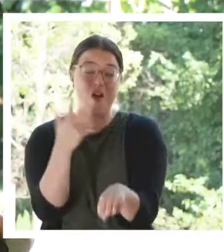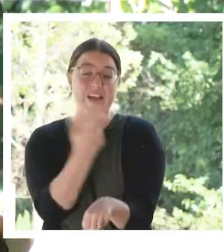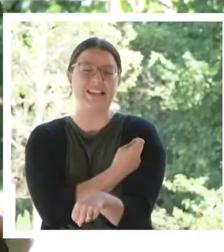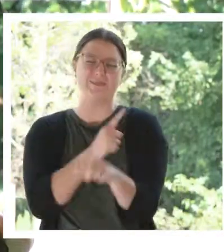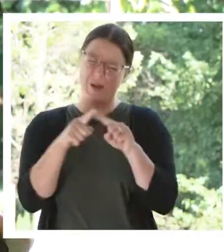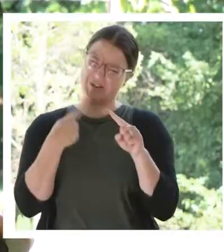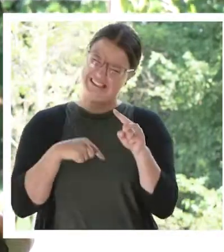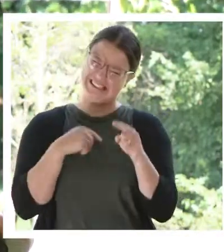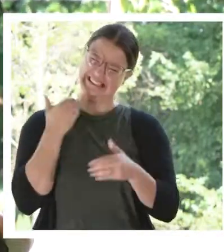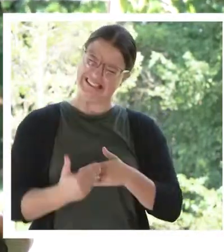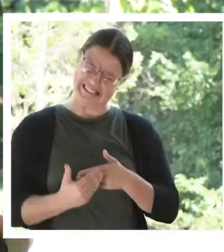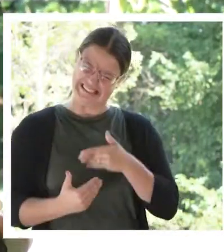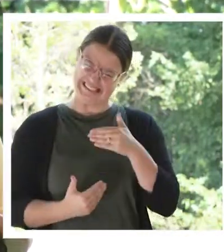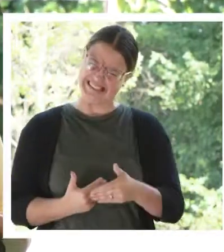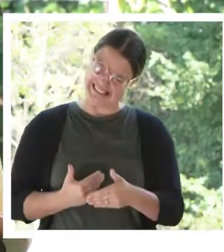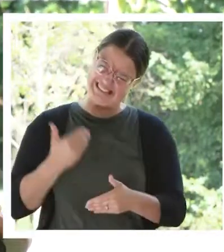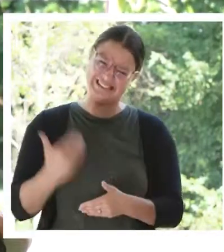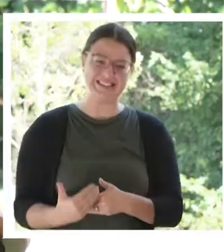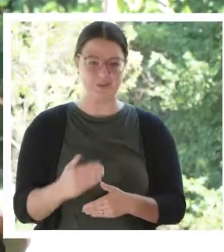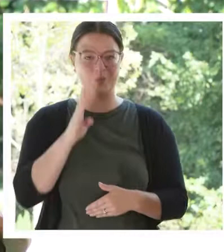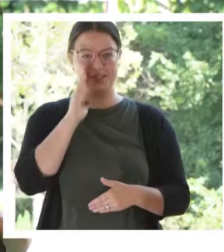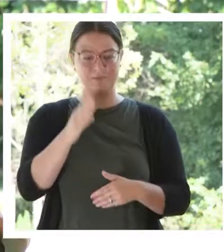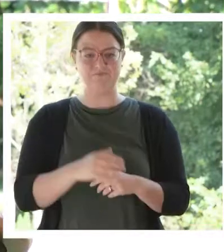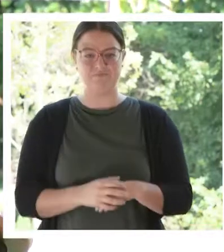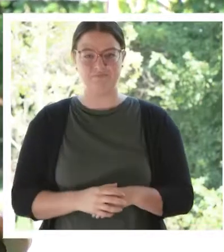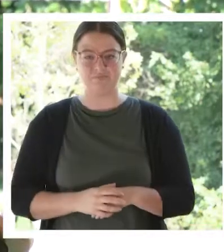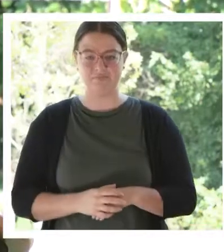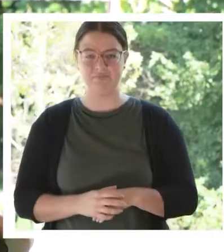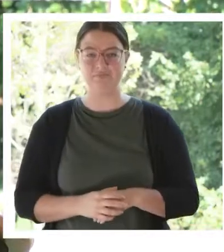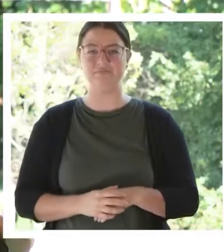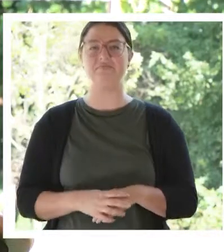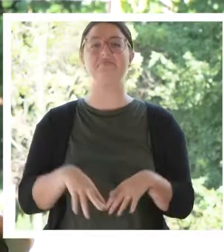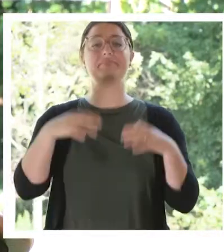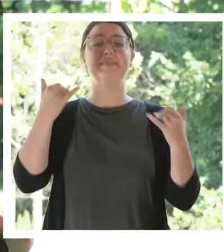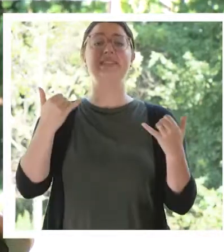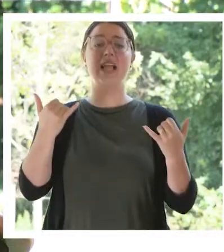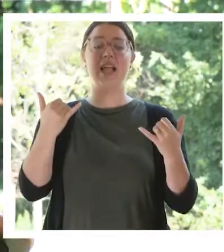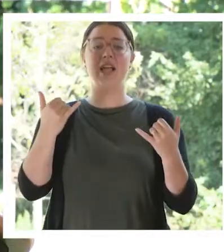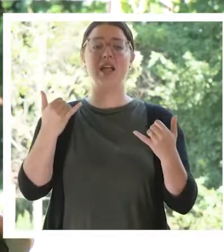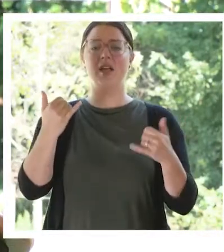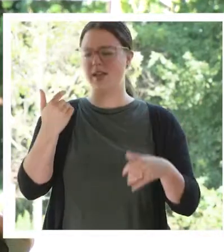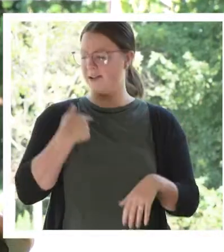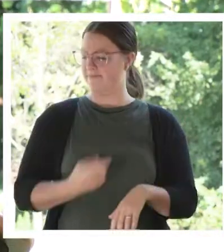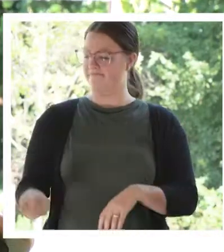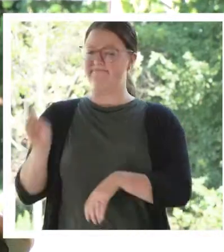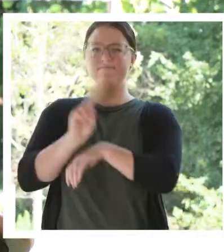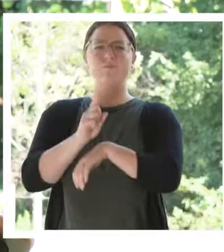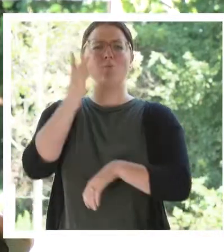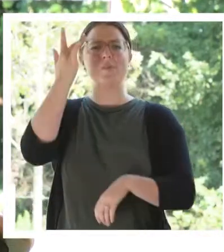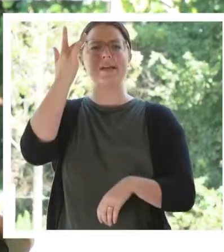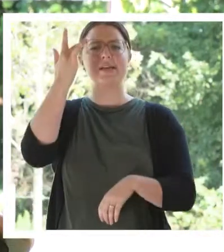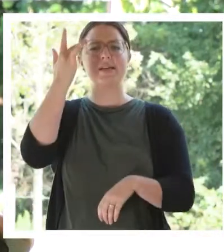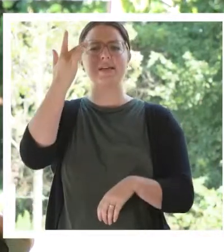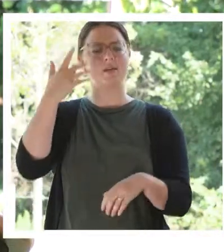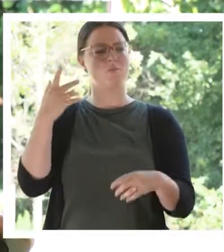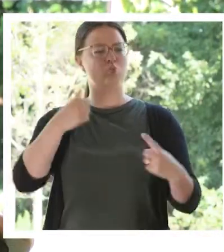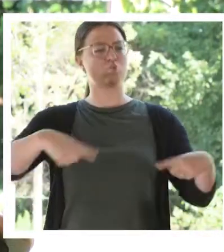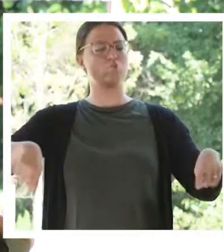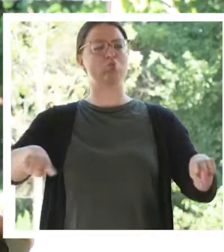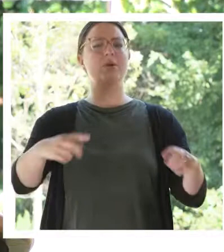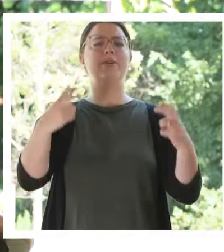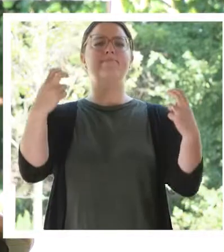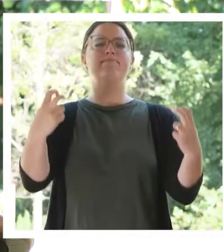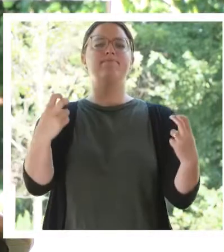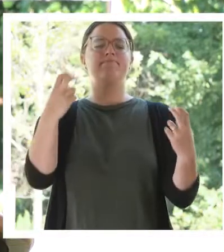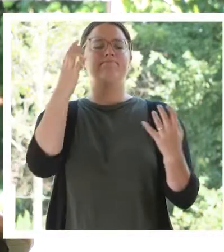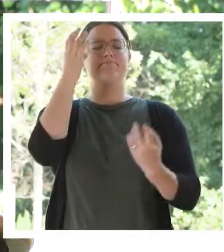there. But today I stand before you to ask you to reflect and to remember as I sing the